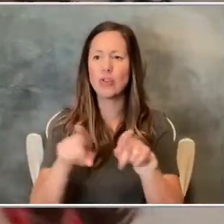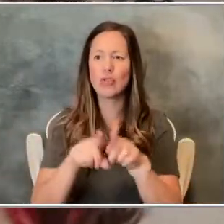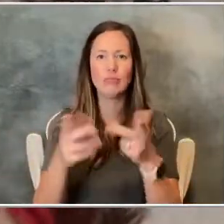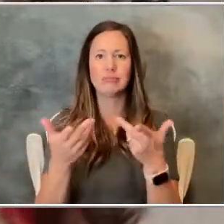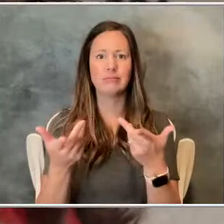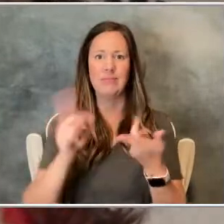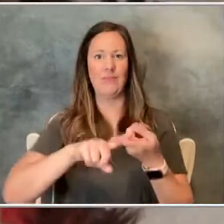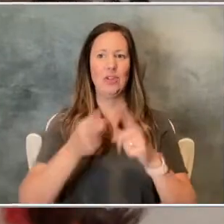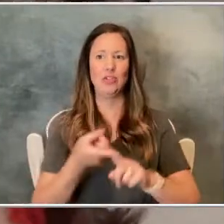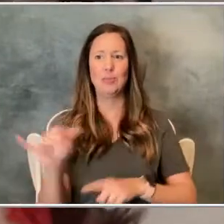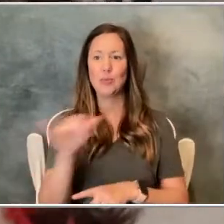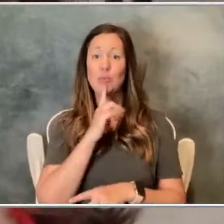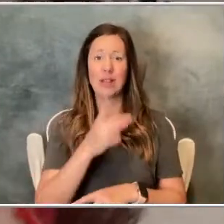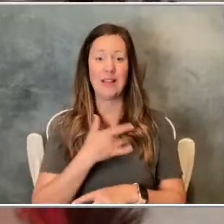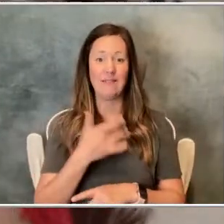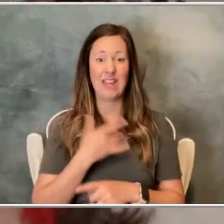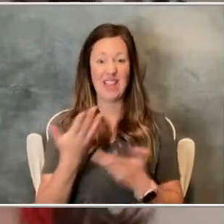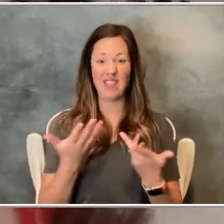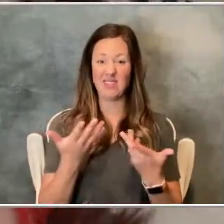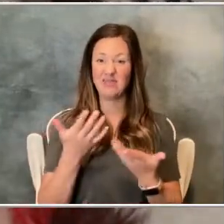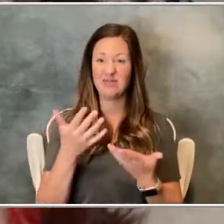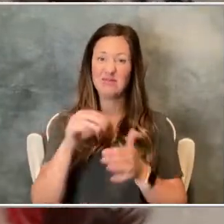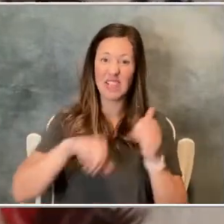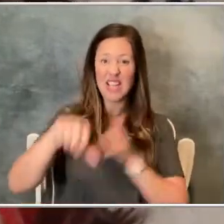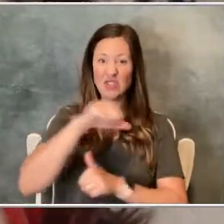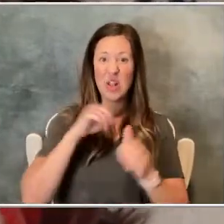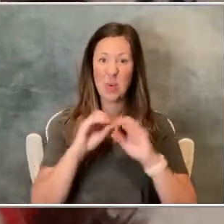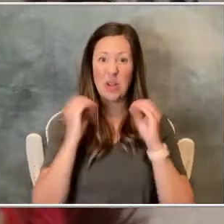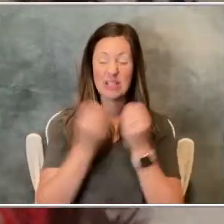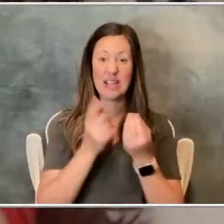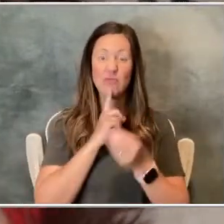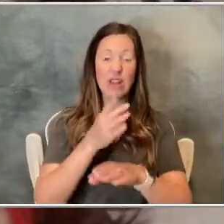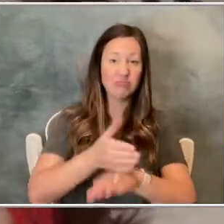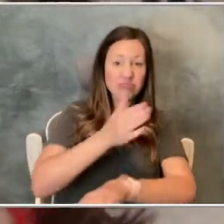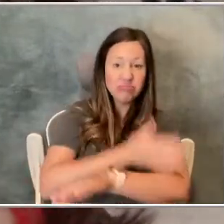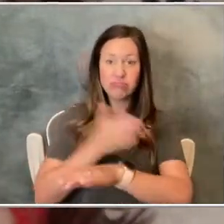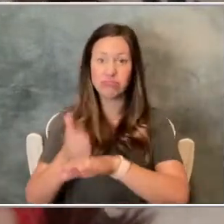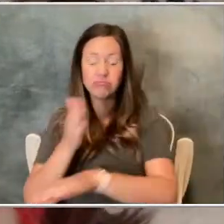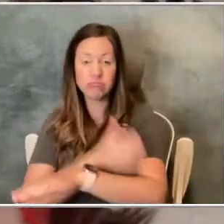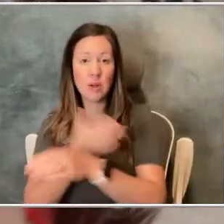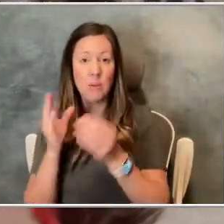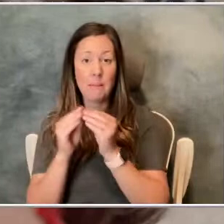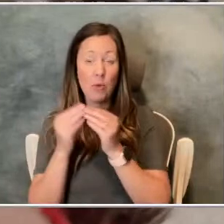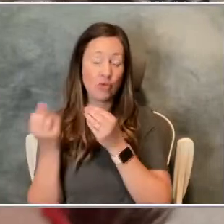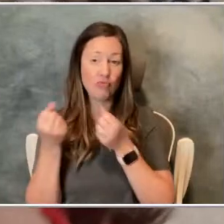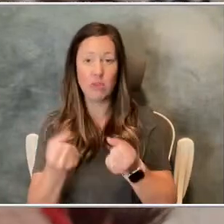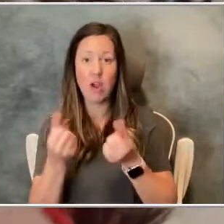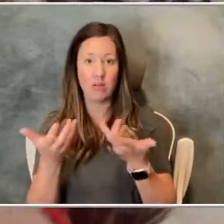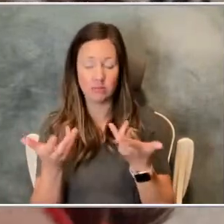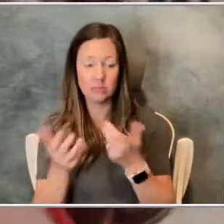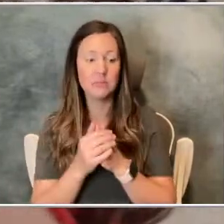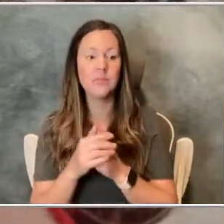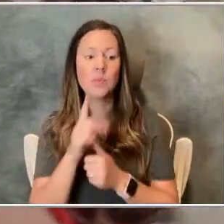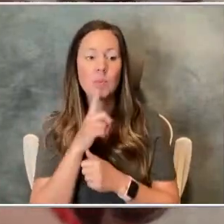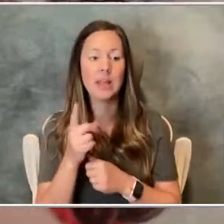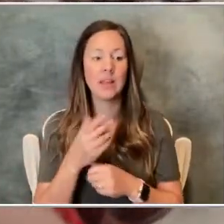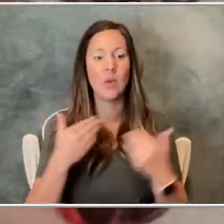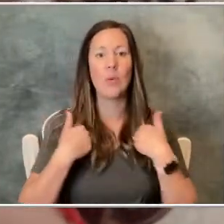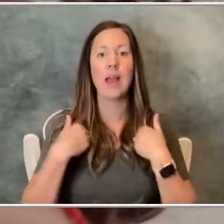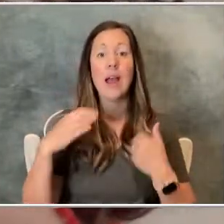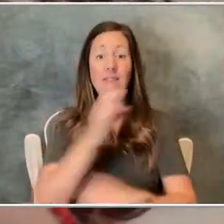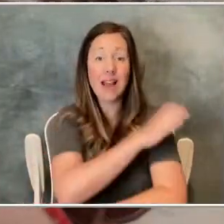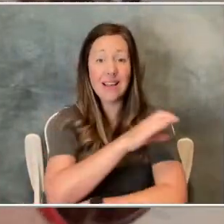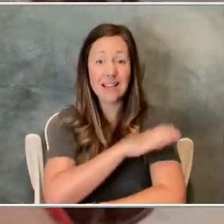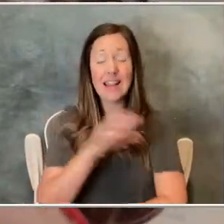each other's organizations even better and stronger. I love the fact that we have a clinic out at Arrowhead. That's